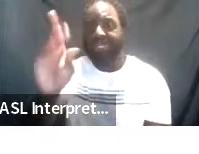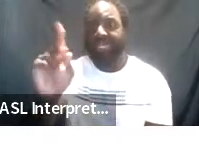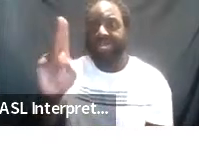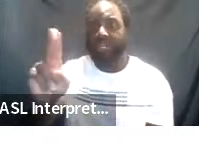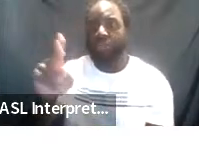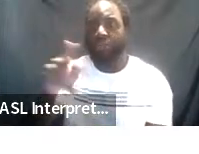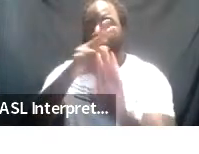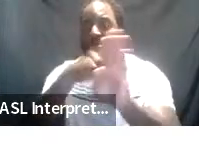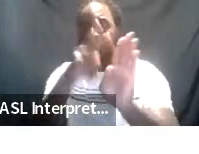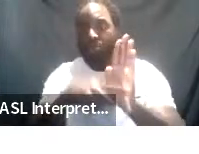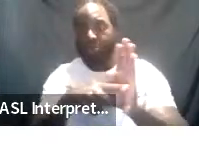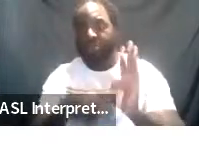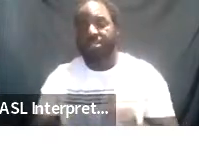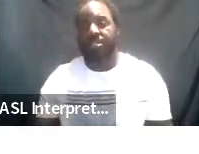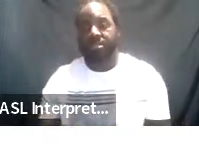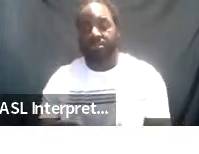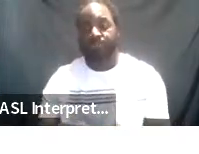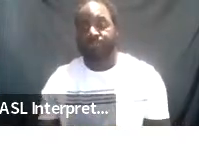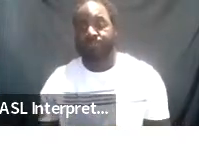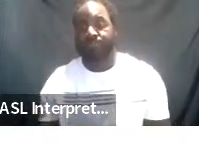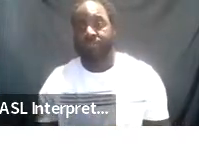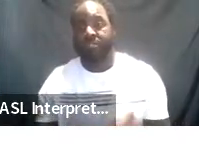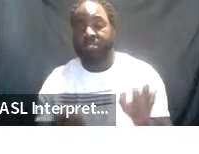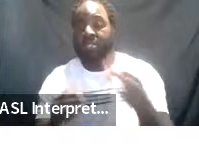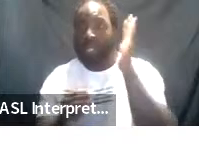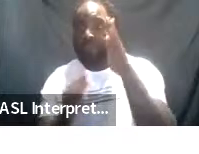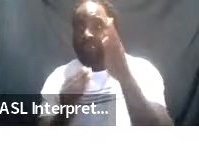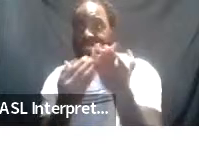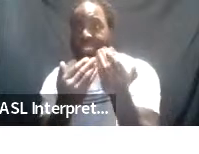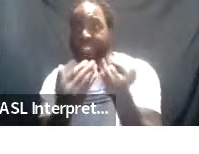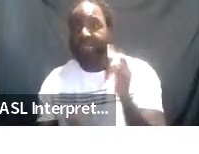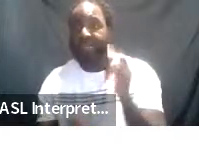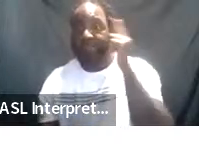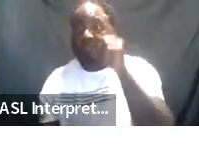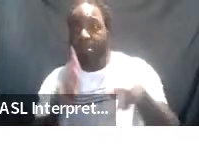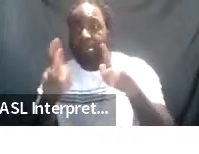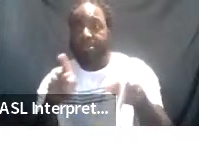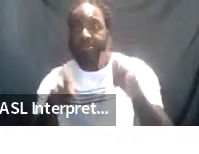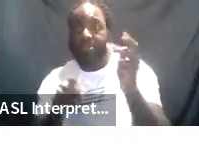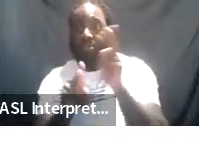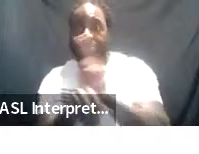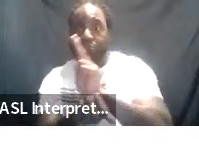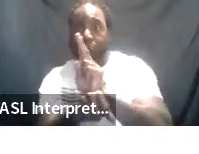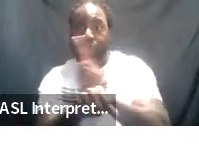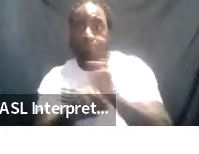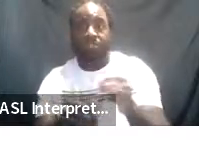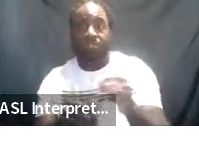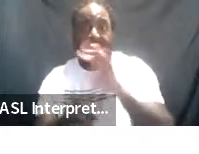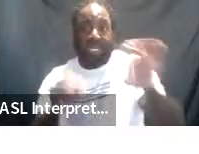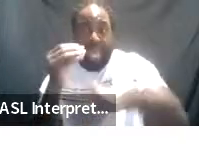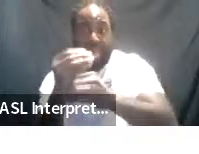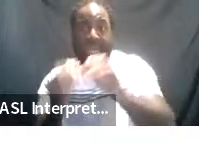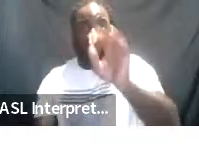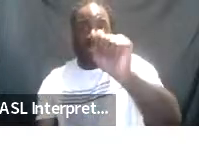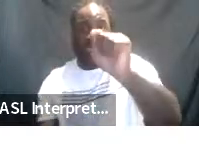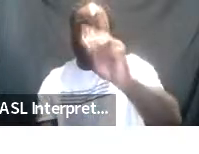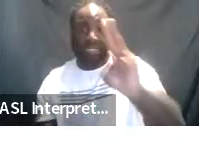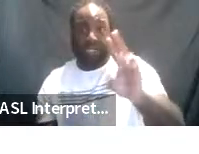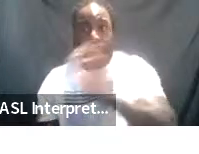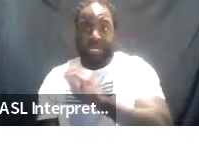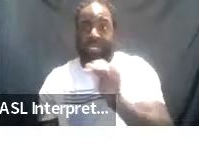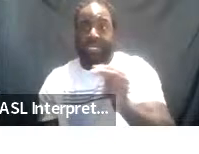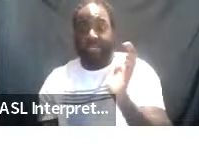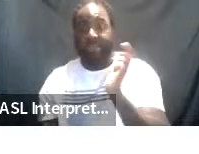it, that will be easy for people to use, easy for them to add an ADU, and easy for our sister agencies